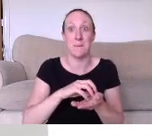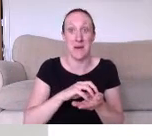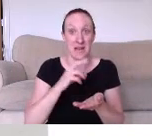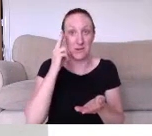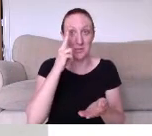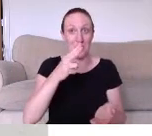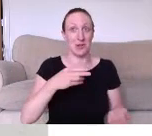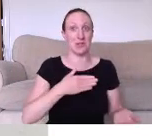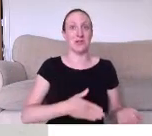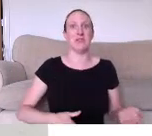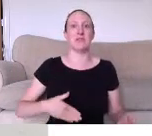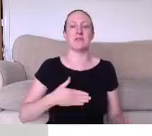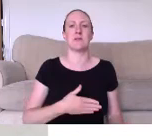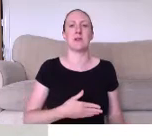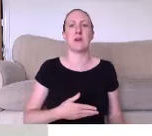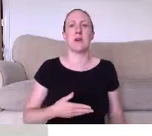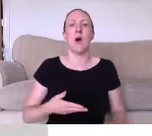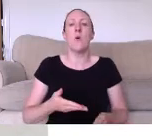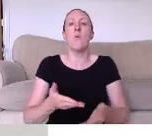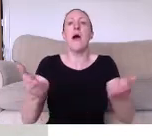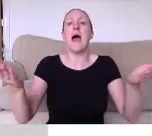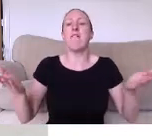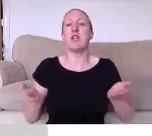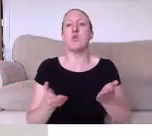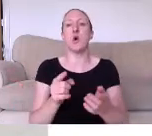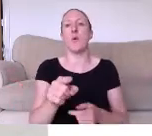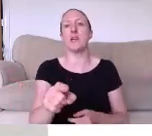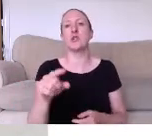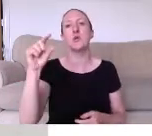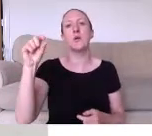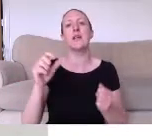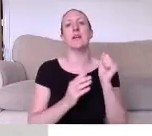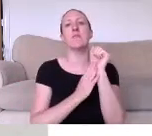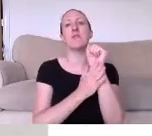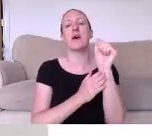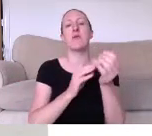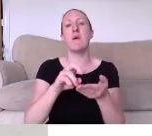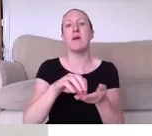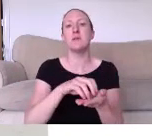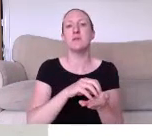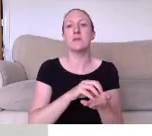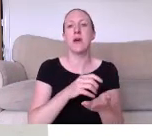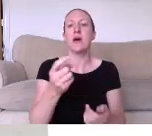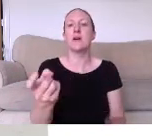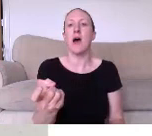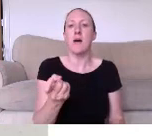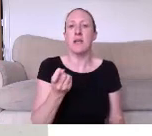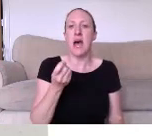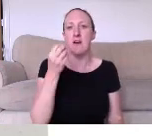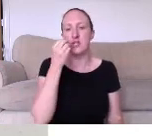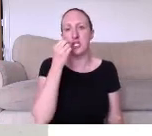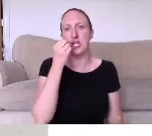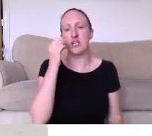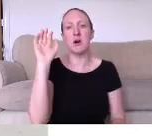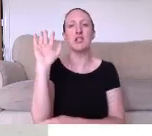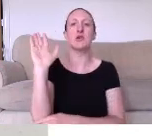the mouse looked good. "Where are you going to, little brown mouse? Come and